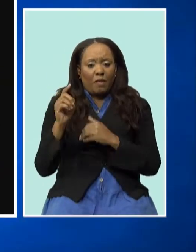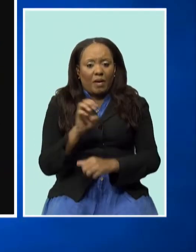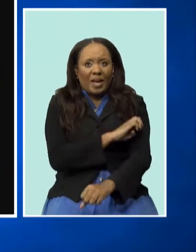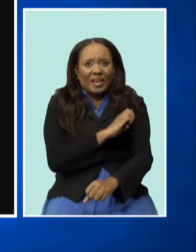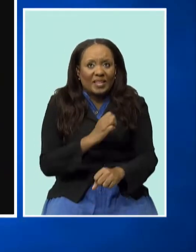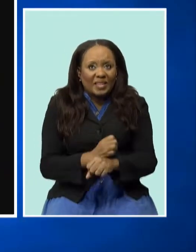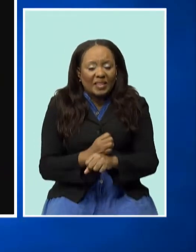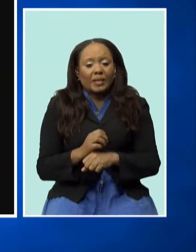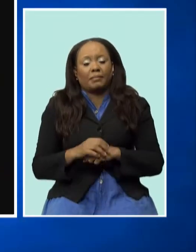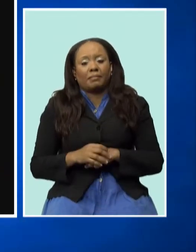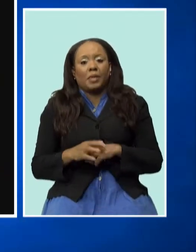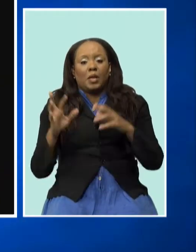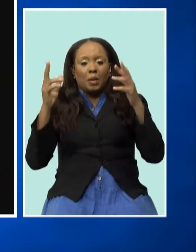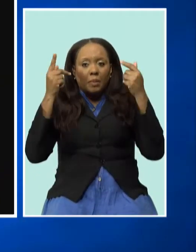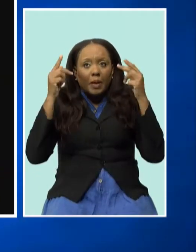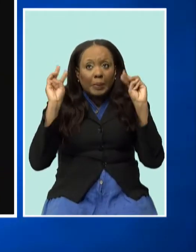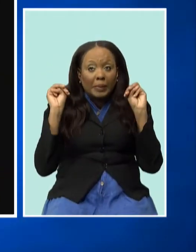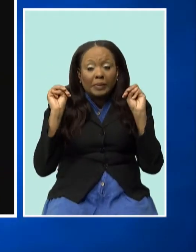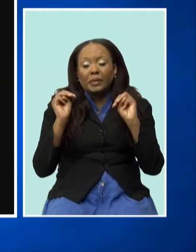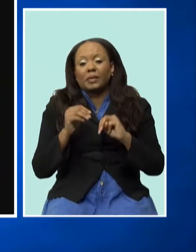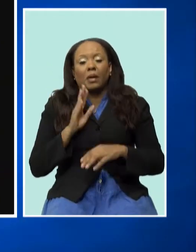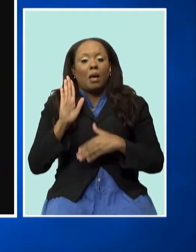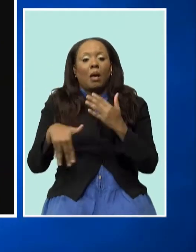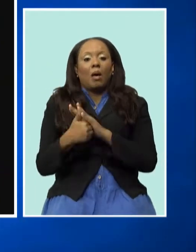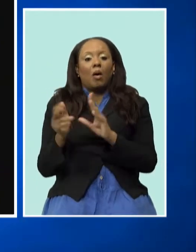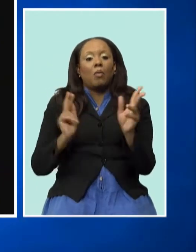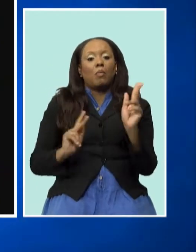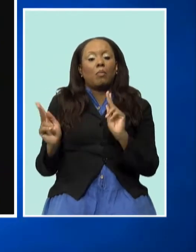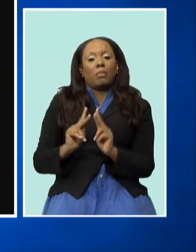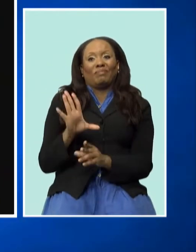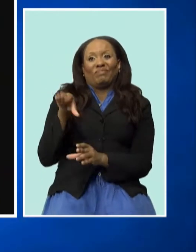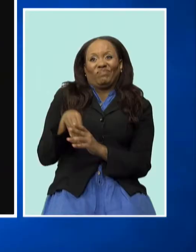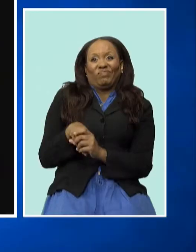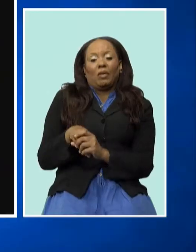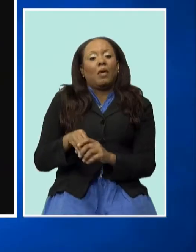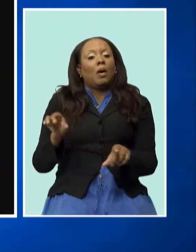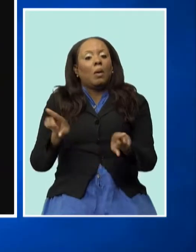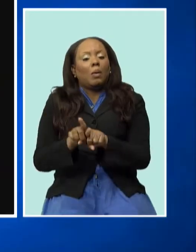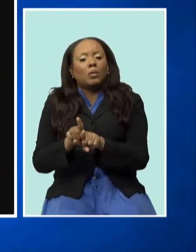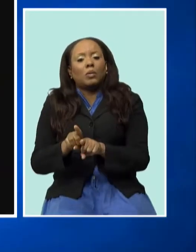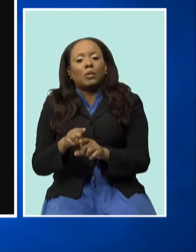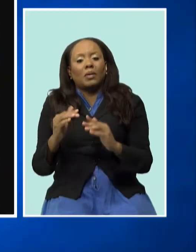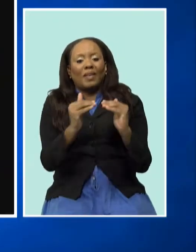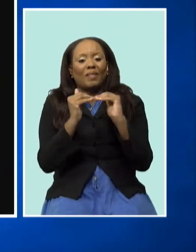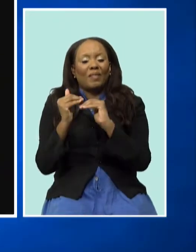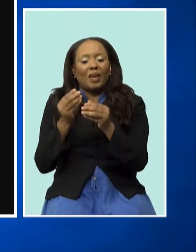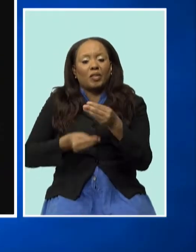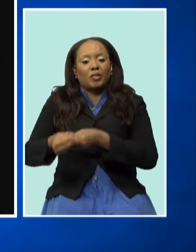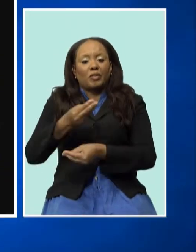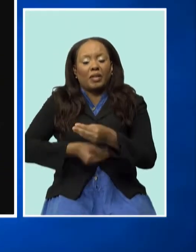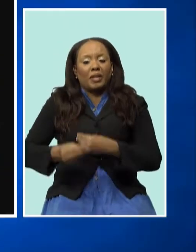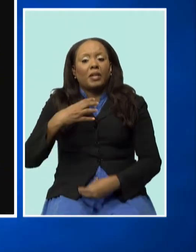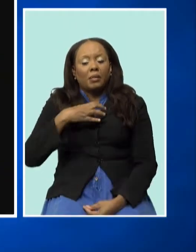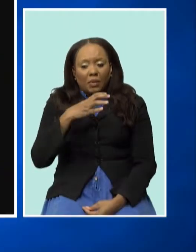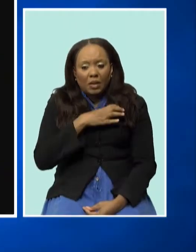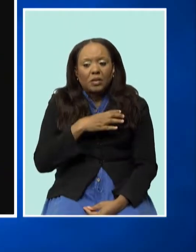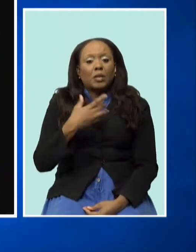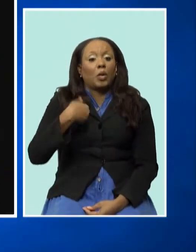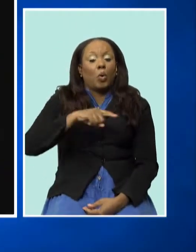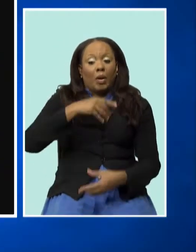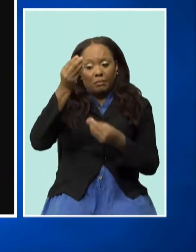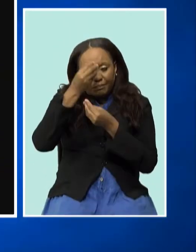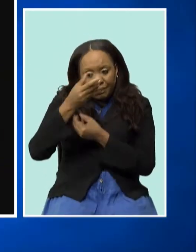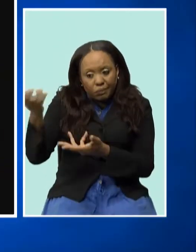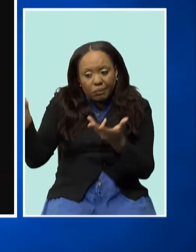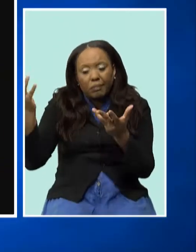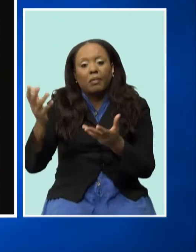the Minister of Energy, key personnel in the Ministry of Energy, the Fair Trading Commission, they've all been informed about the outage, and we will continue